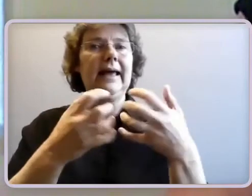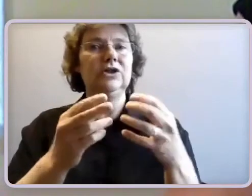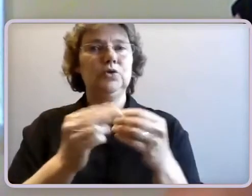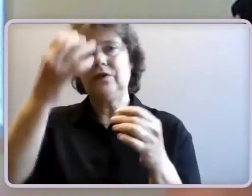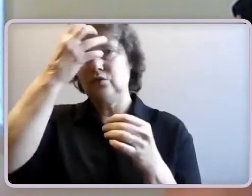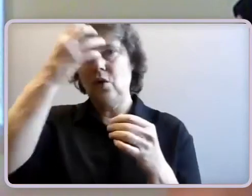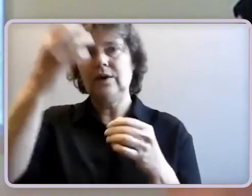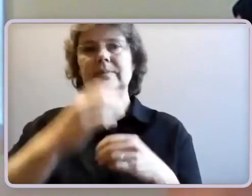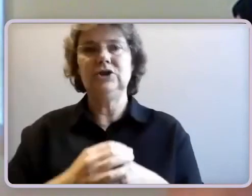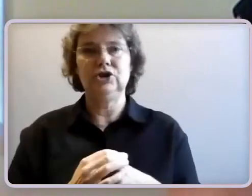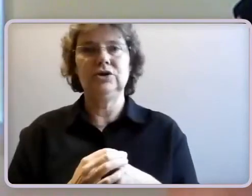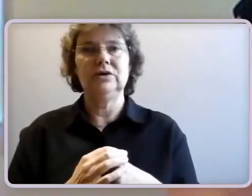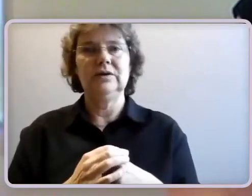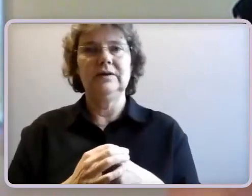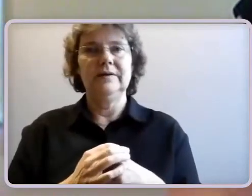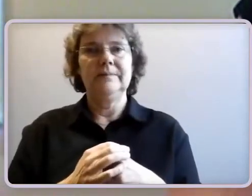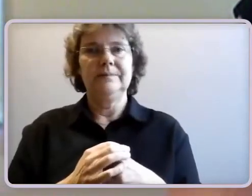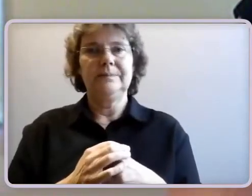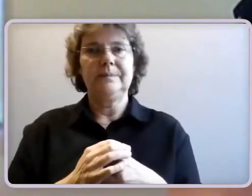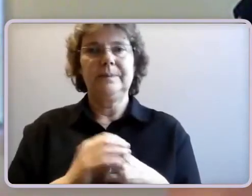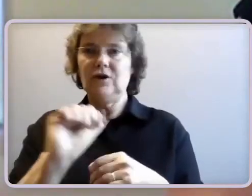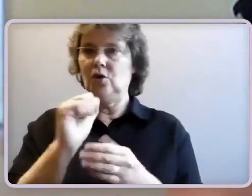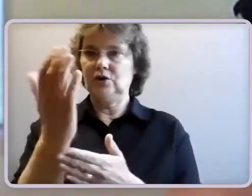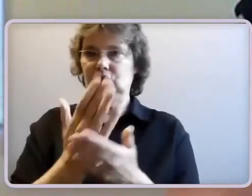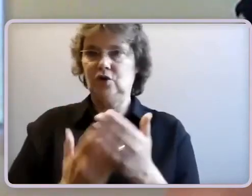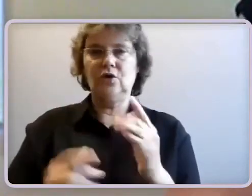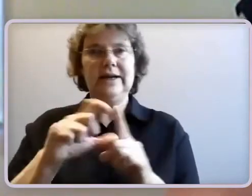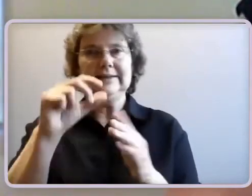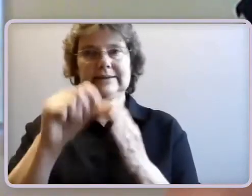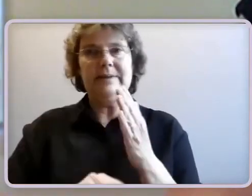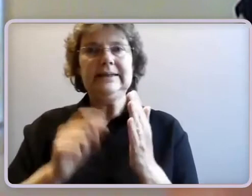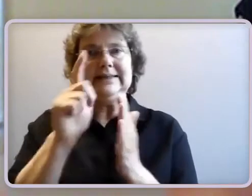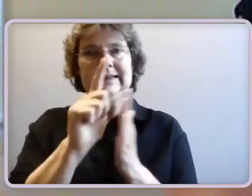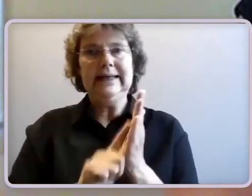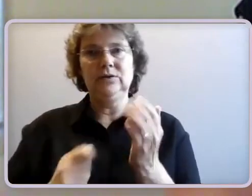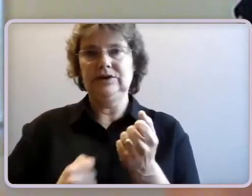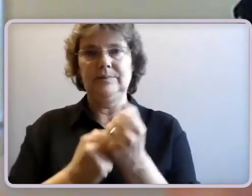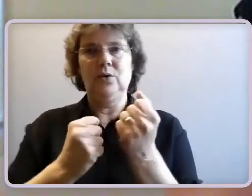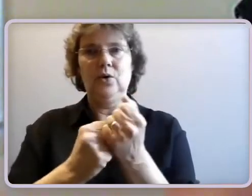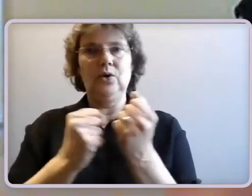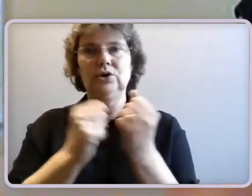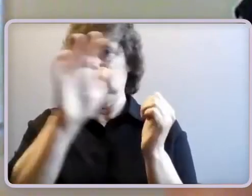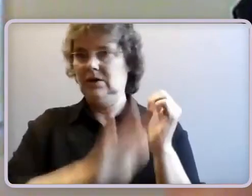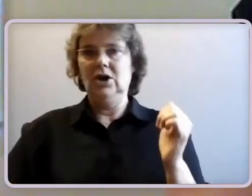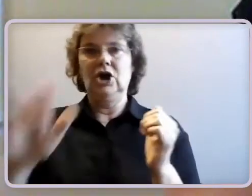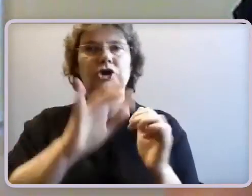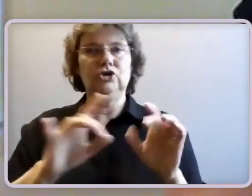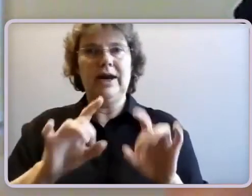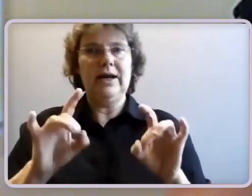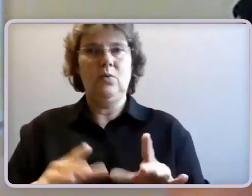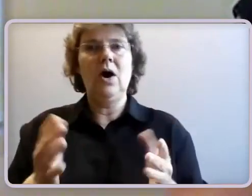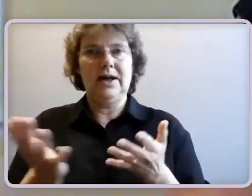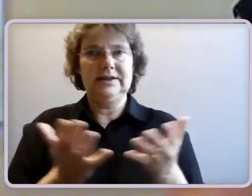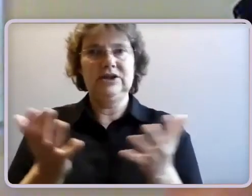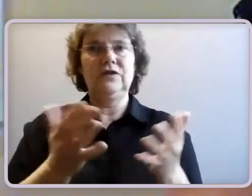Your Story Disability Legal Support is a national service that provides free, independent legal assistance for people with